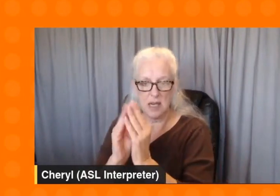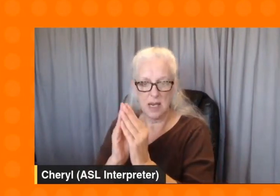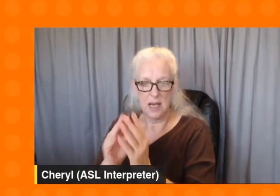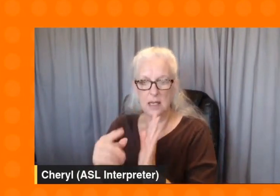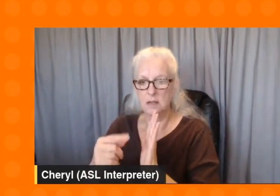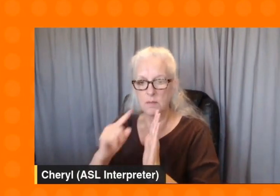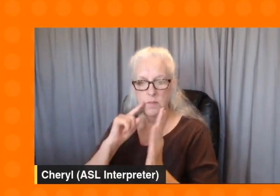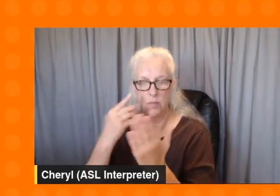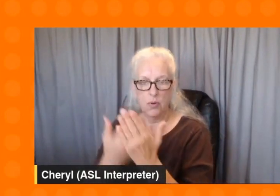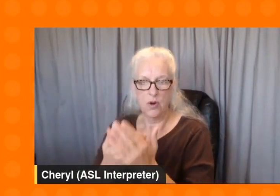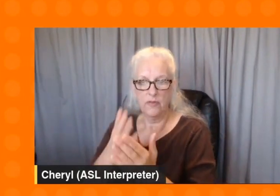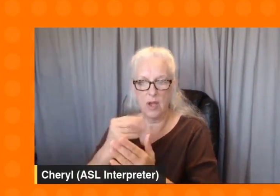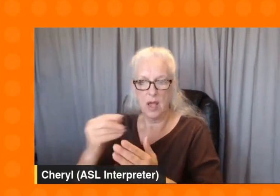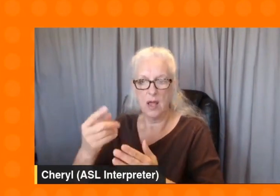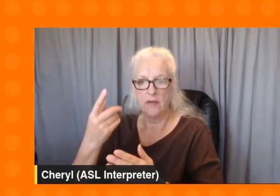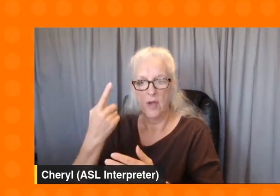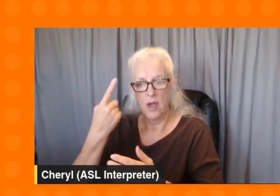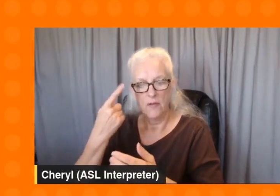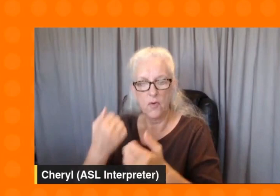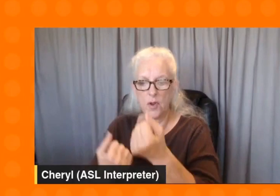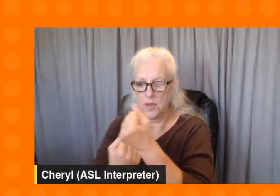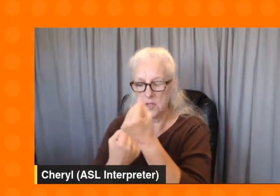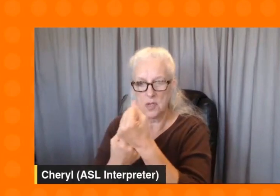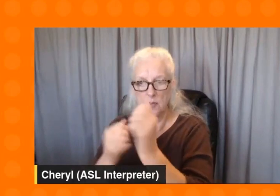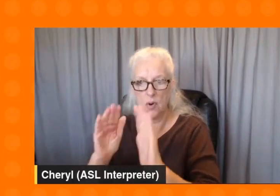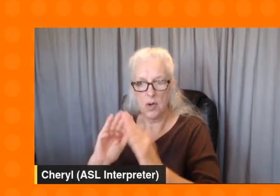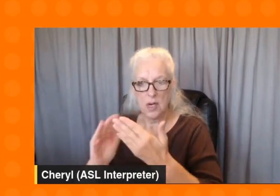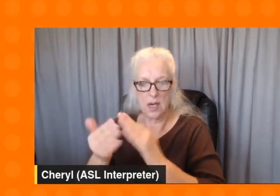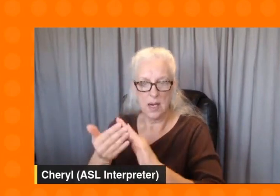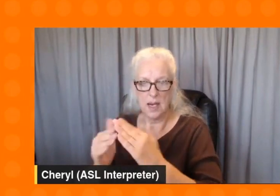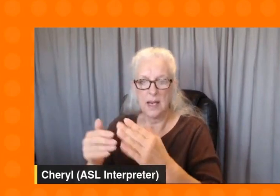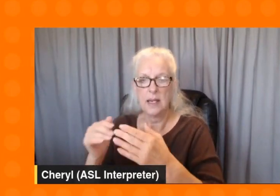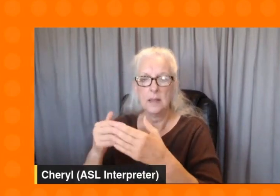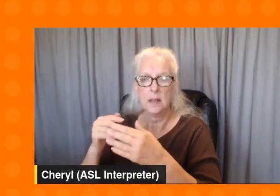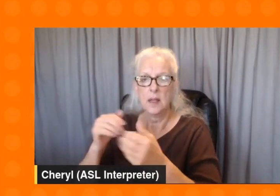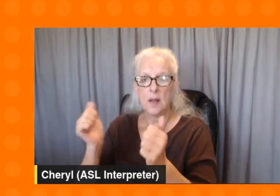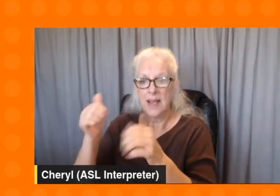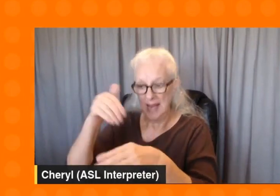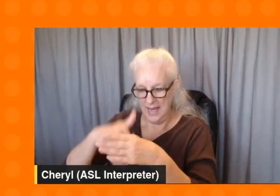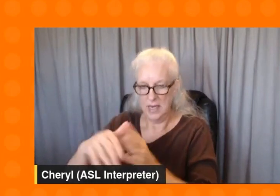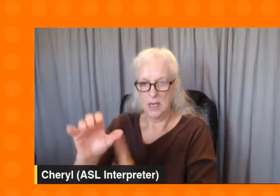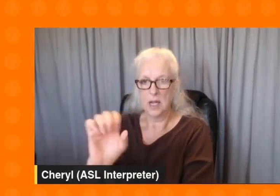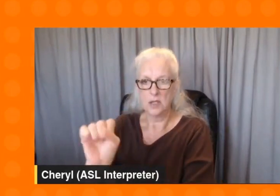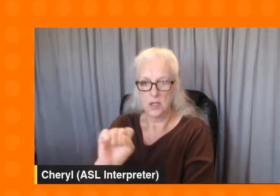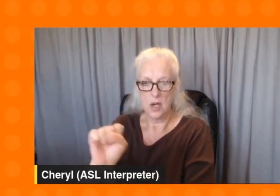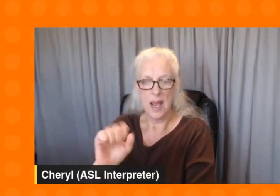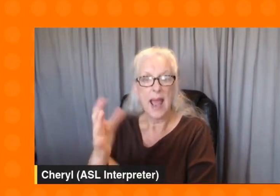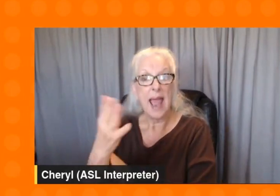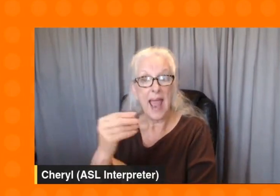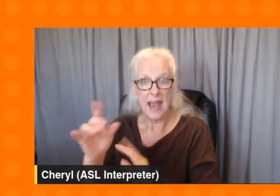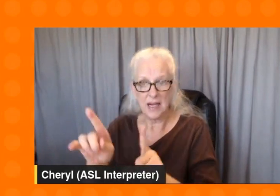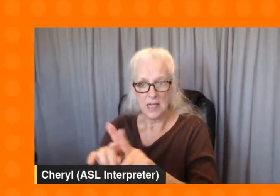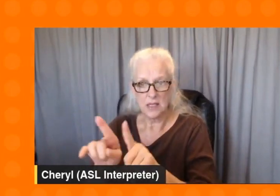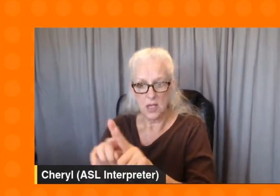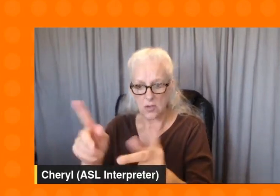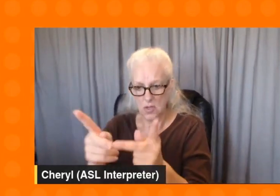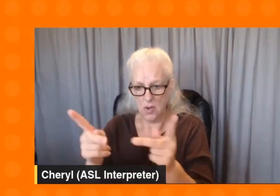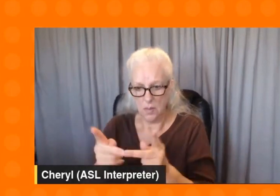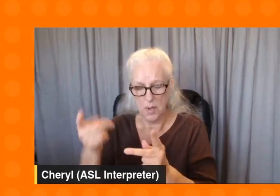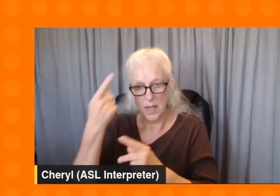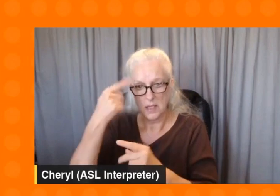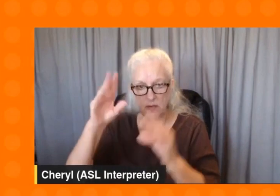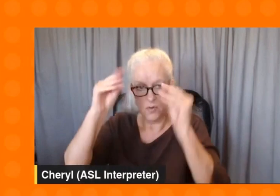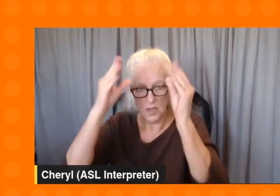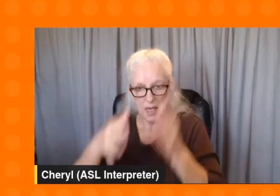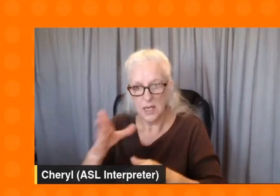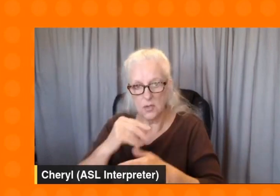the vibrant and supportive community that is formed around Scratch. It is a place where educators, enthusiasts, and